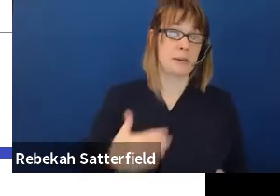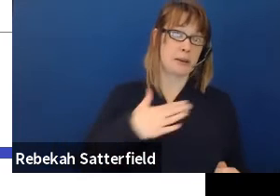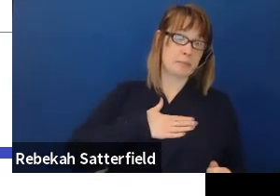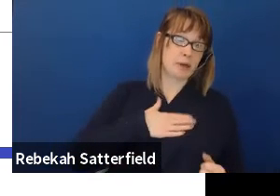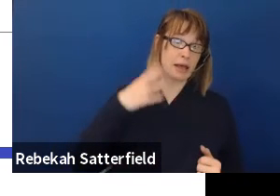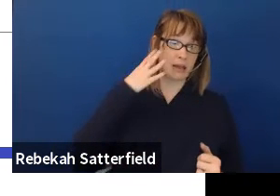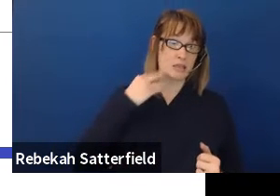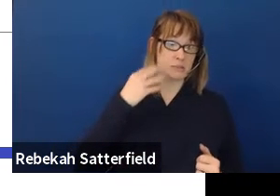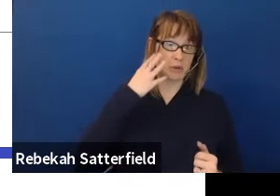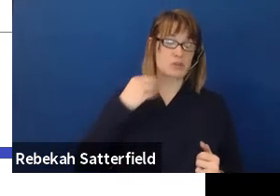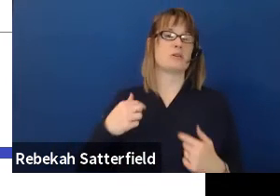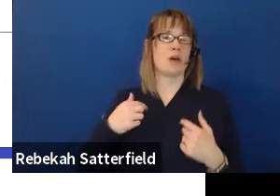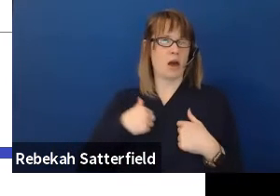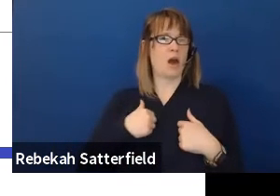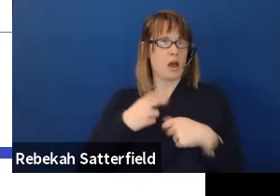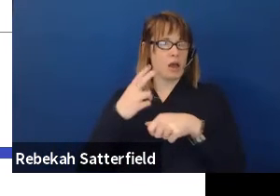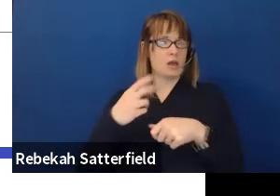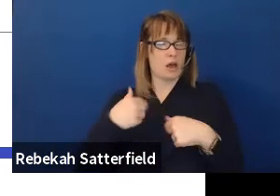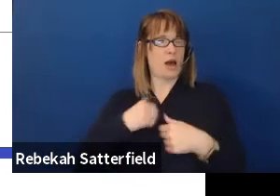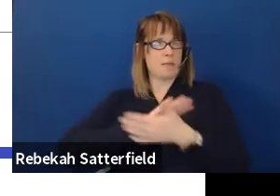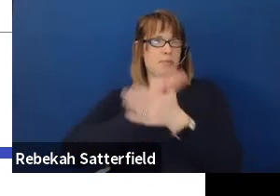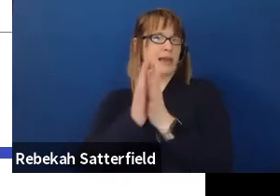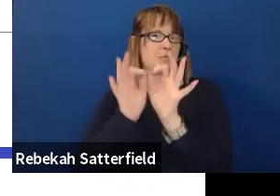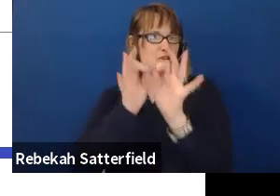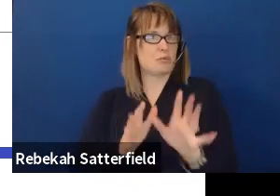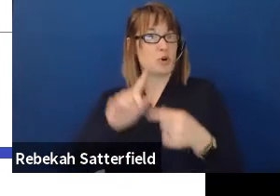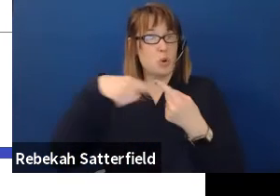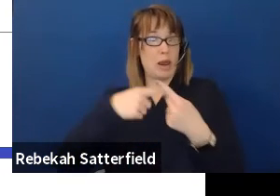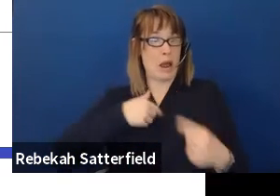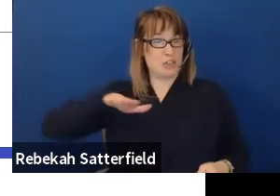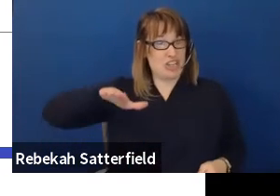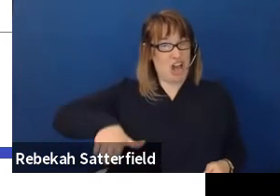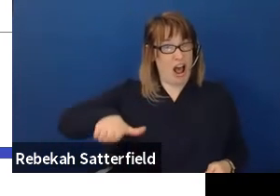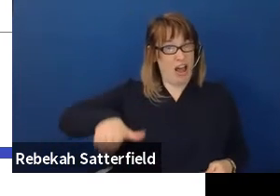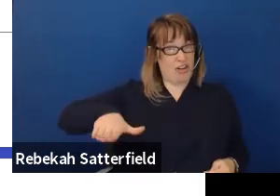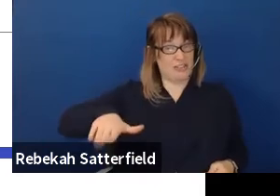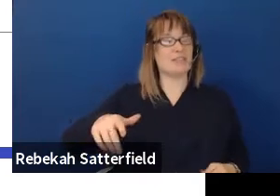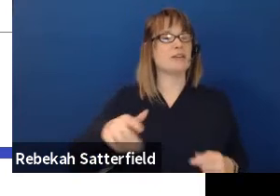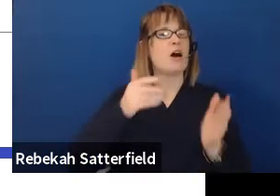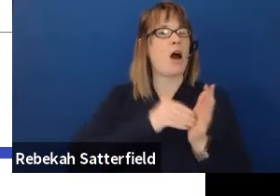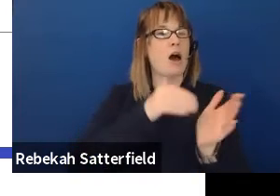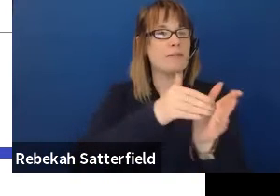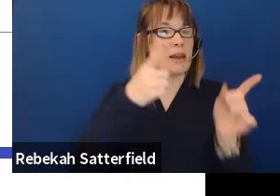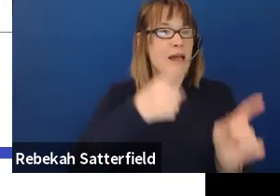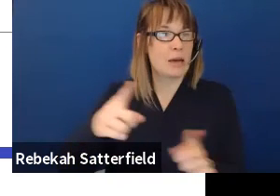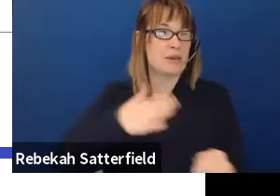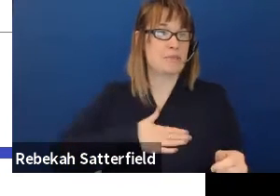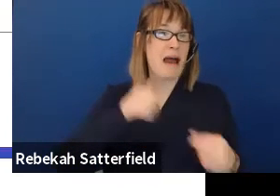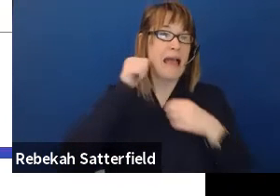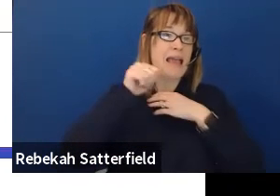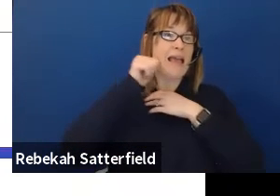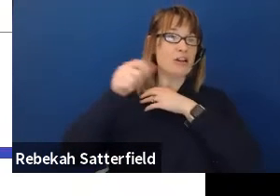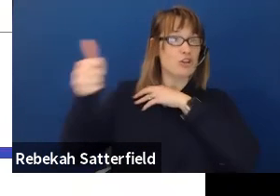used as an interpreter as a child many times, and often by my aunt who had a PhD in